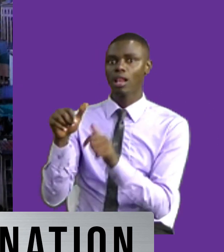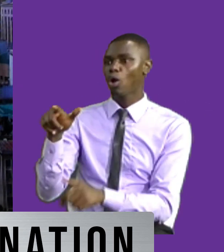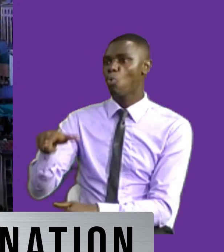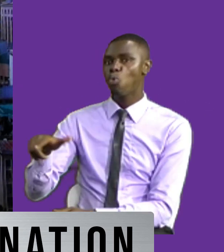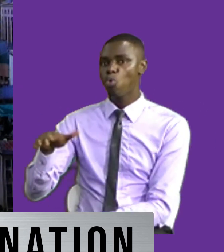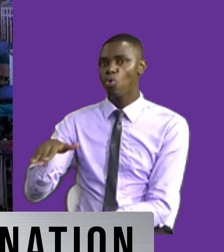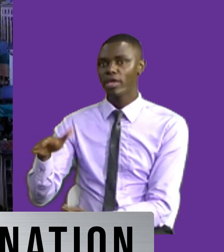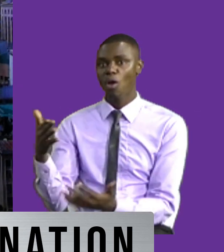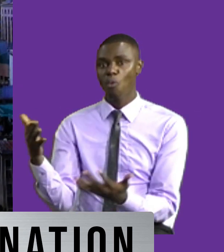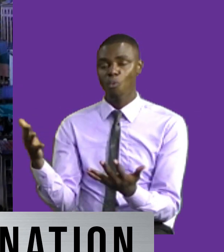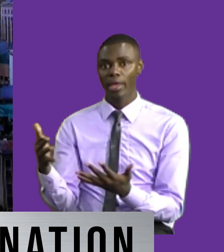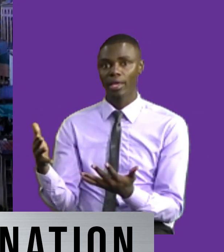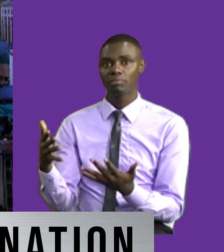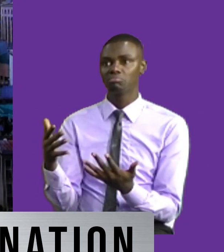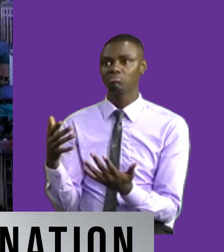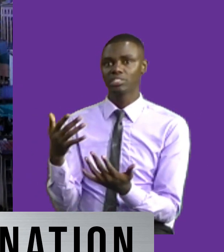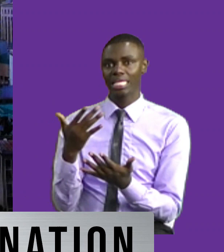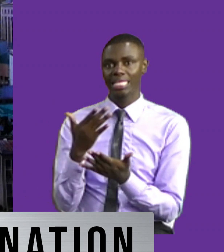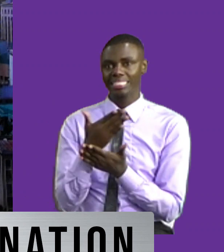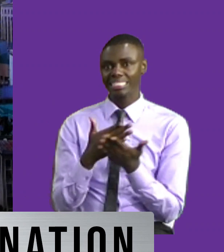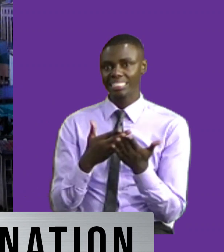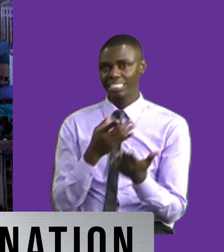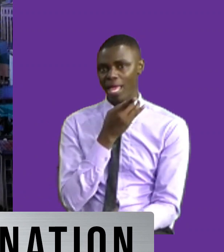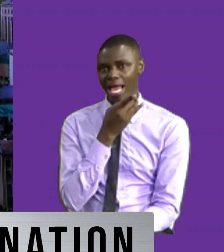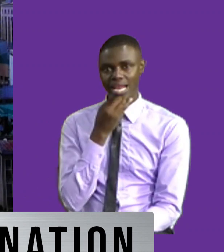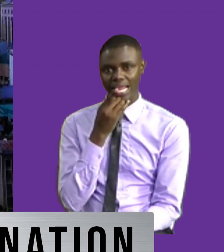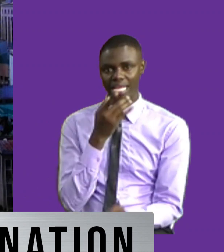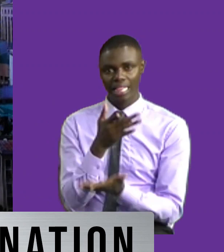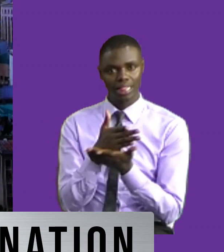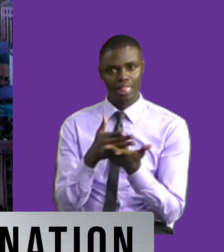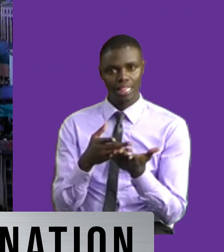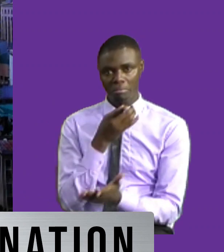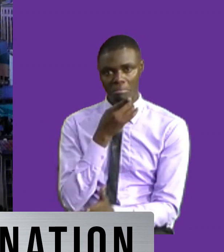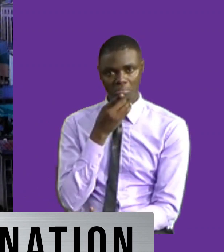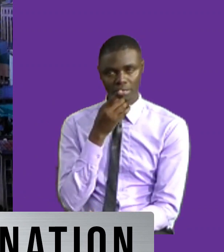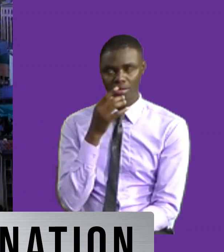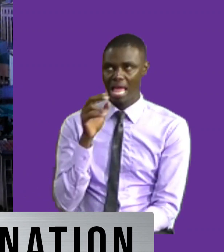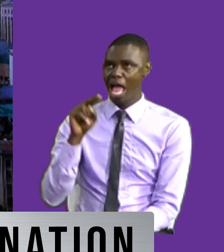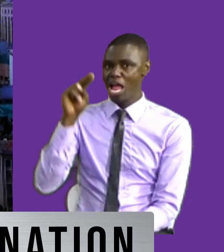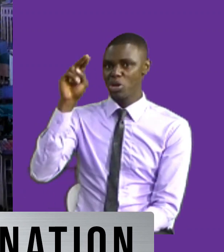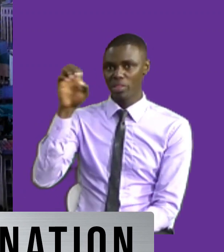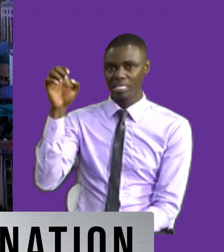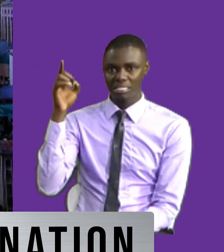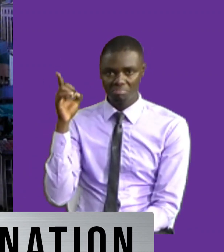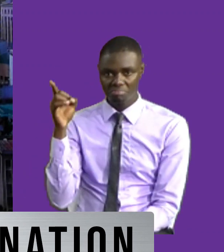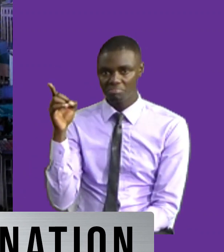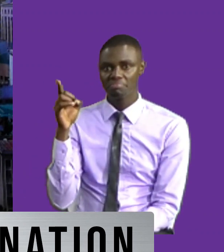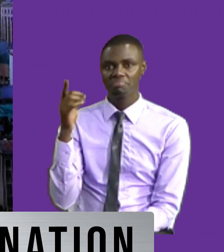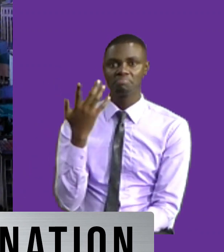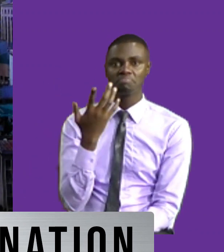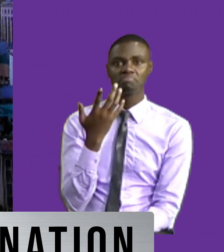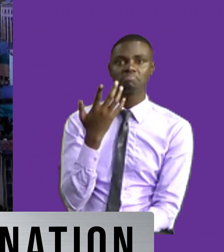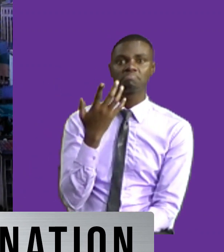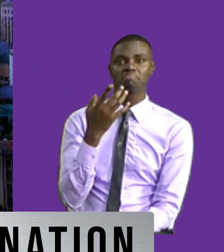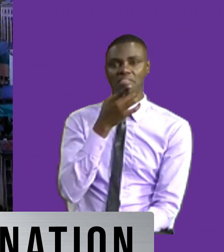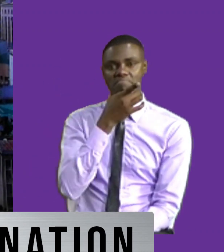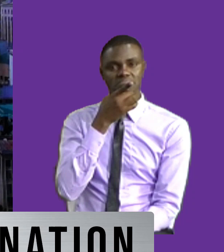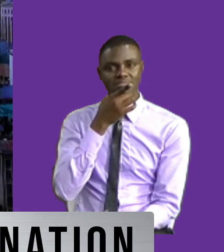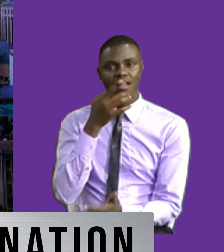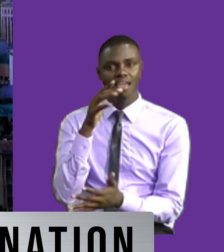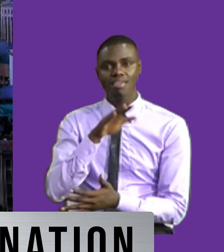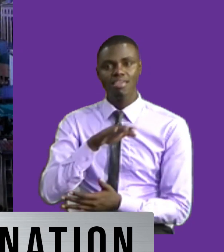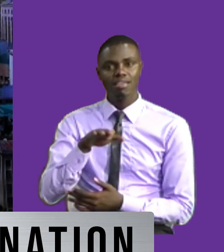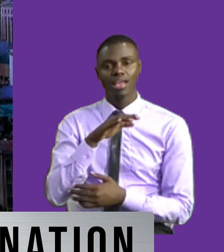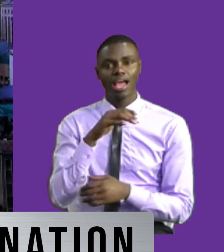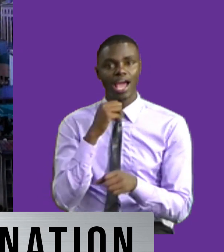areas where probably it is semi-arid, yeah, go to northeastern, go to very dry areas